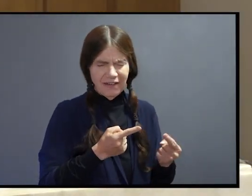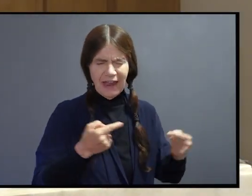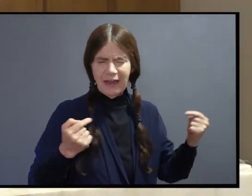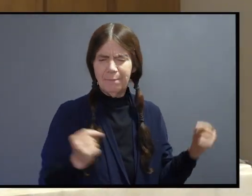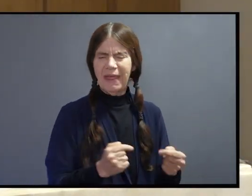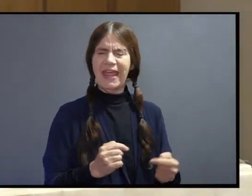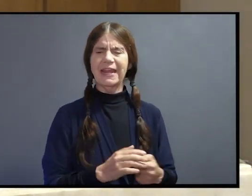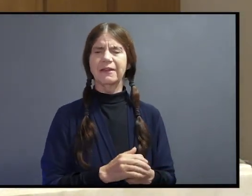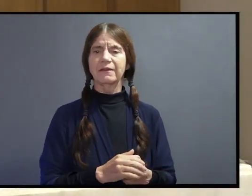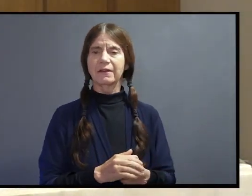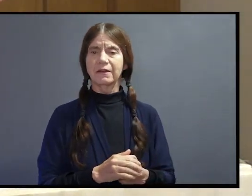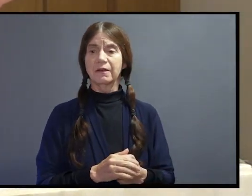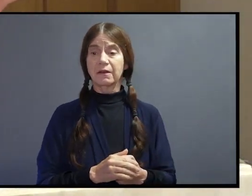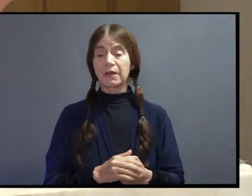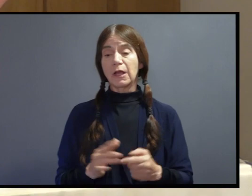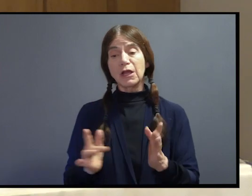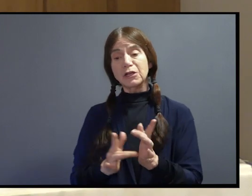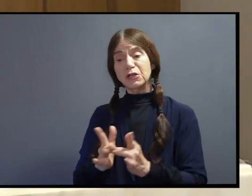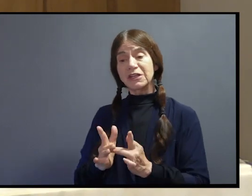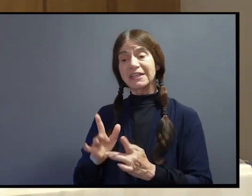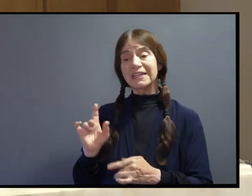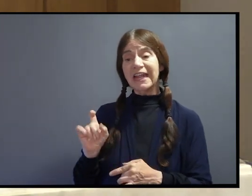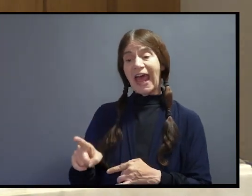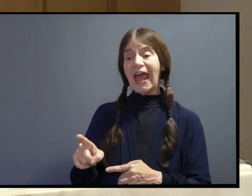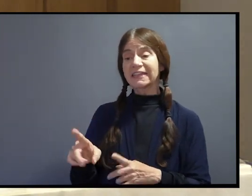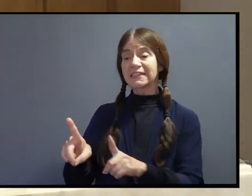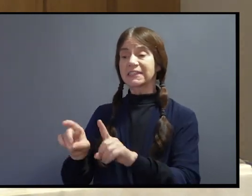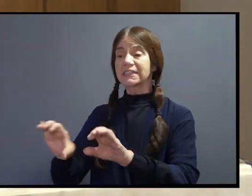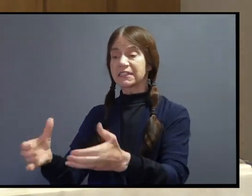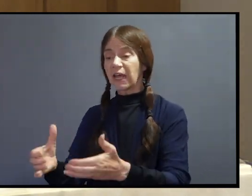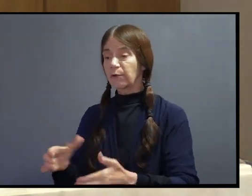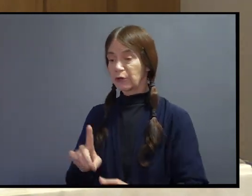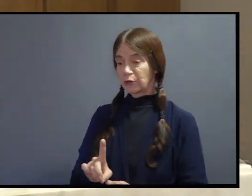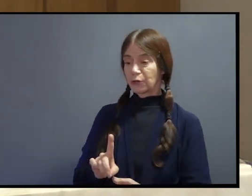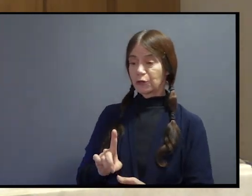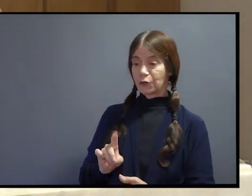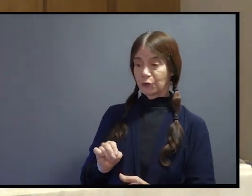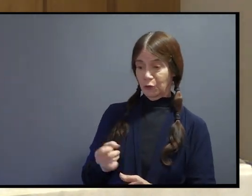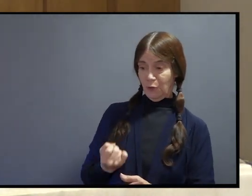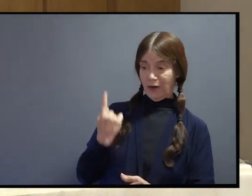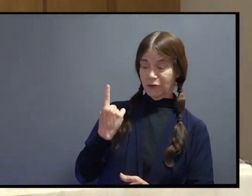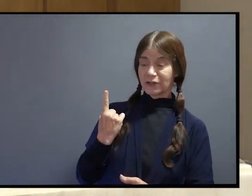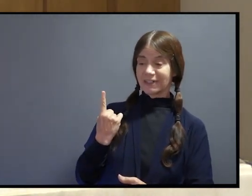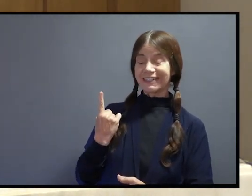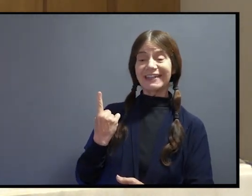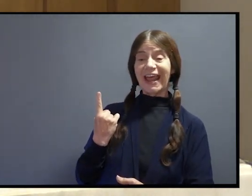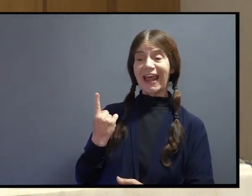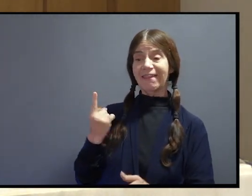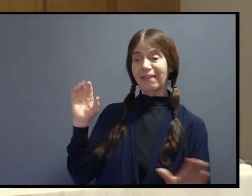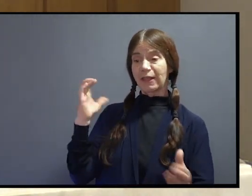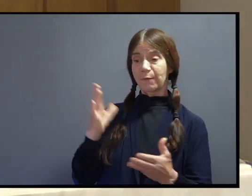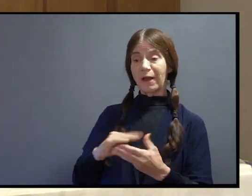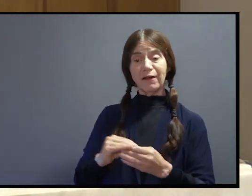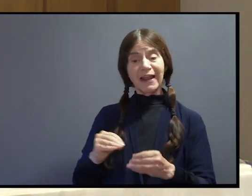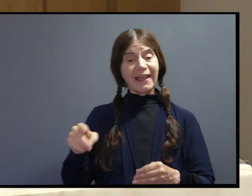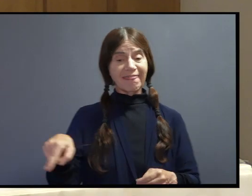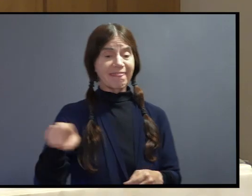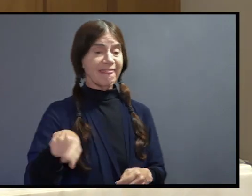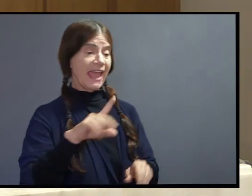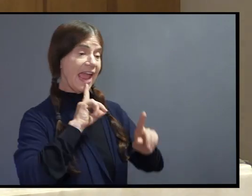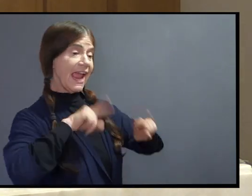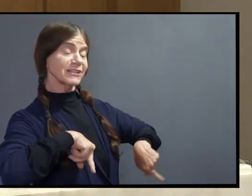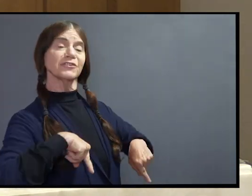Have you understood all these parables? Jesus asks His disciples, and with great confidence they answer,